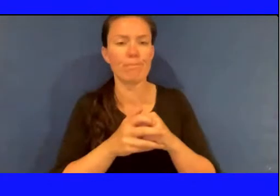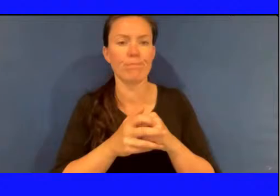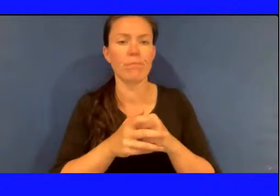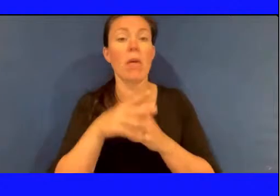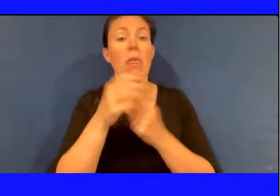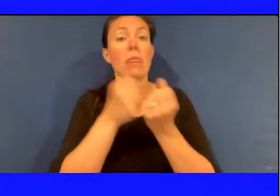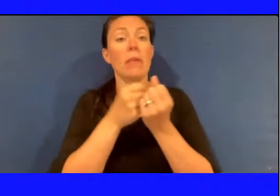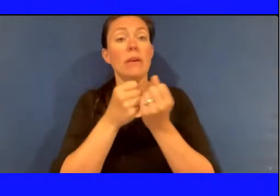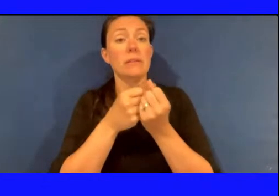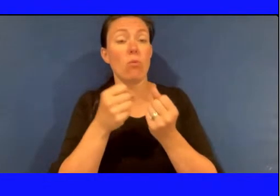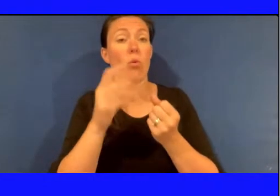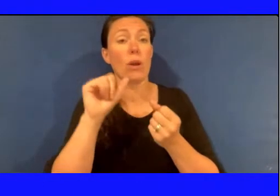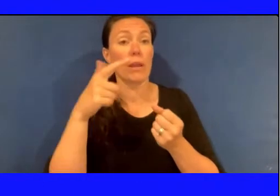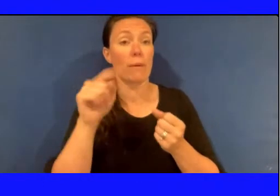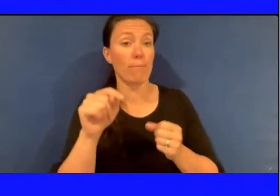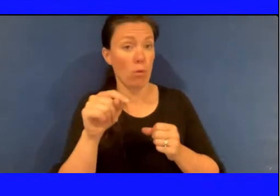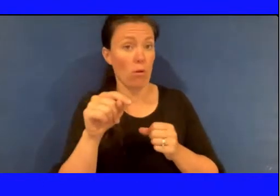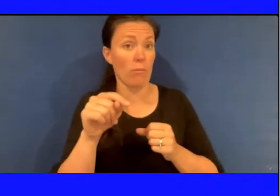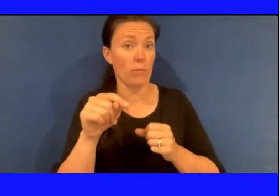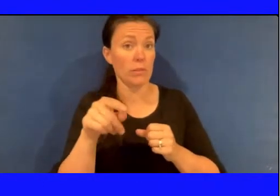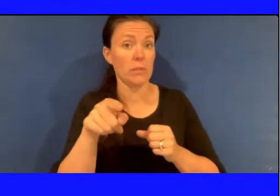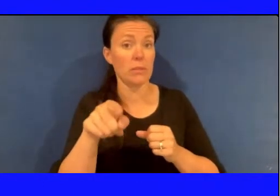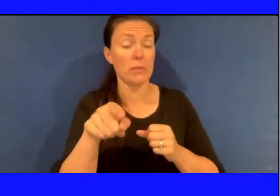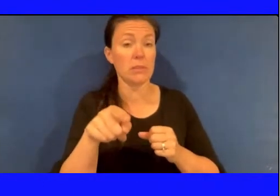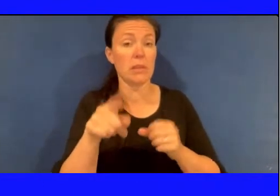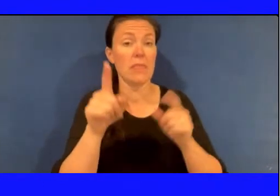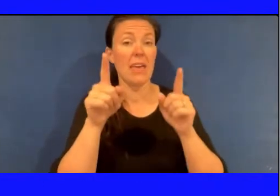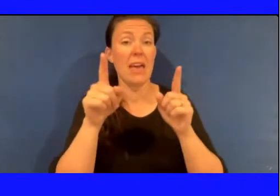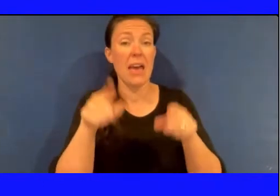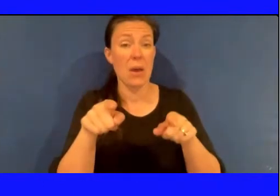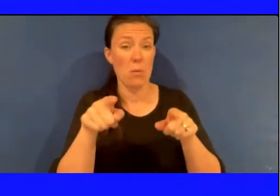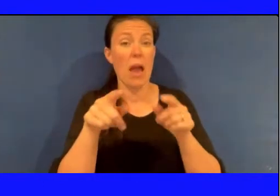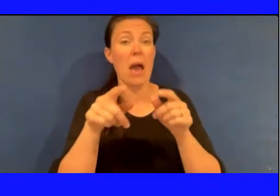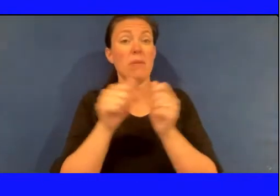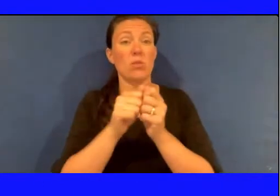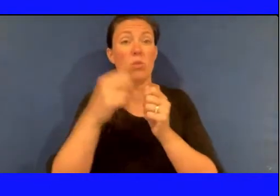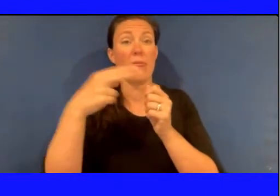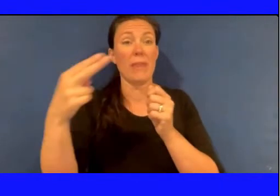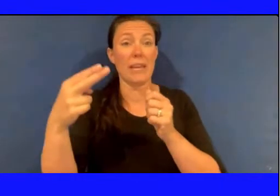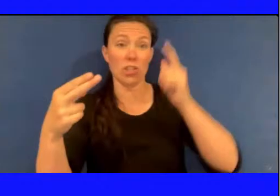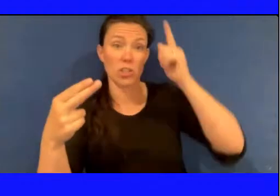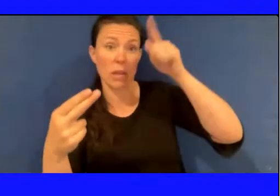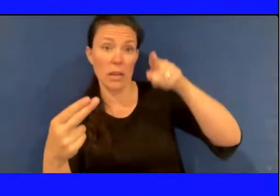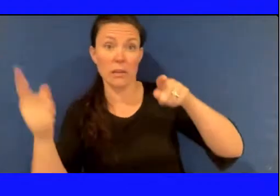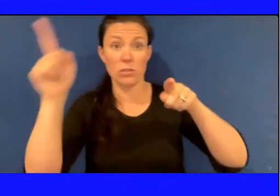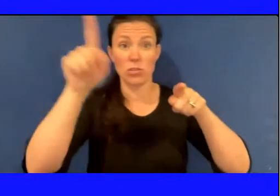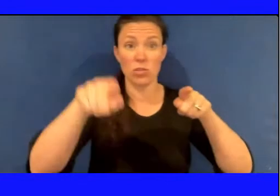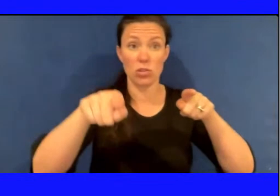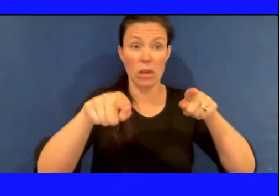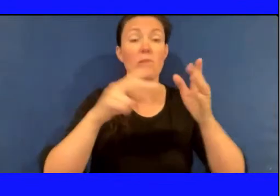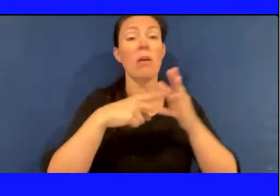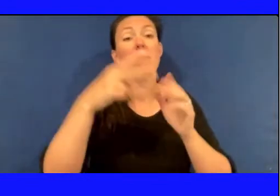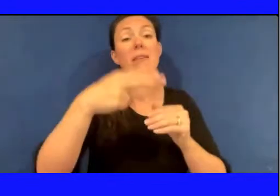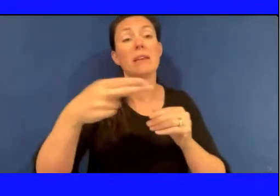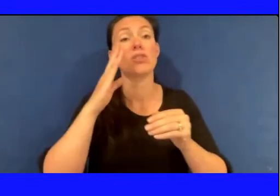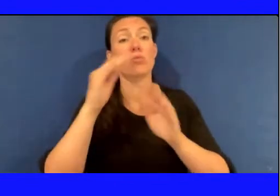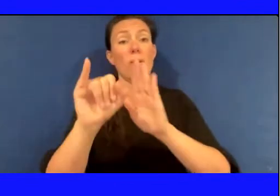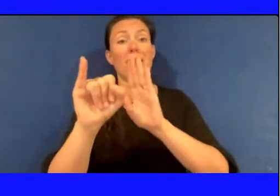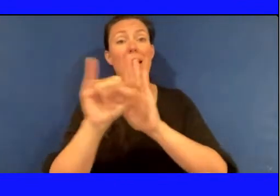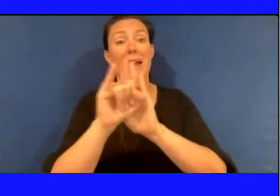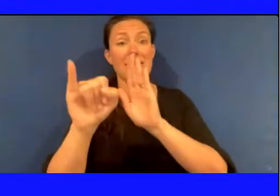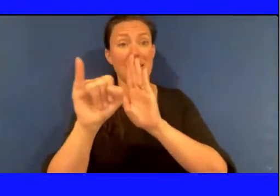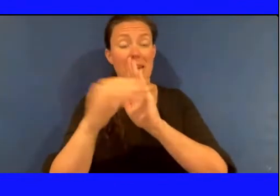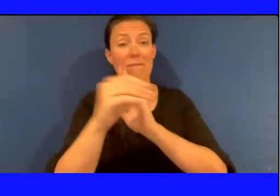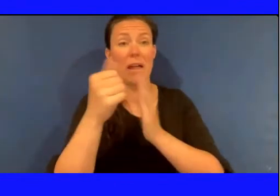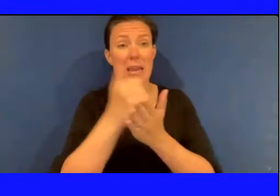will come through an arrangement with H&H where H&H will identify and help navigate